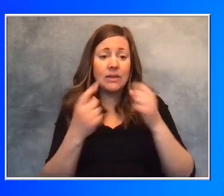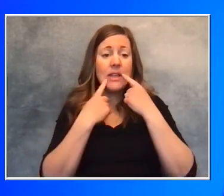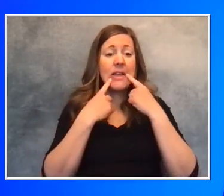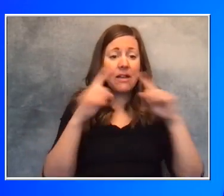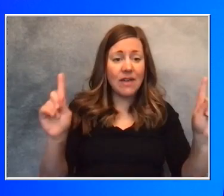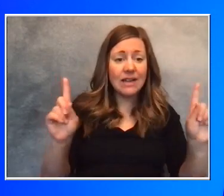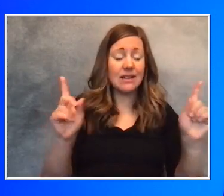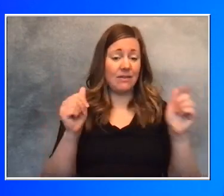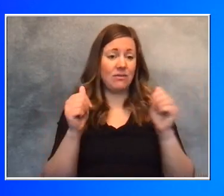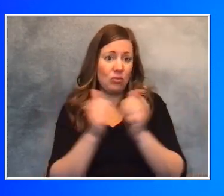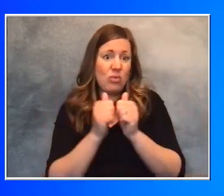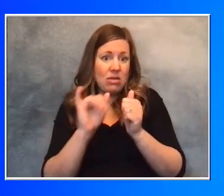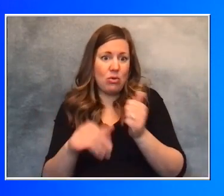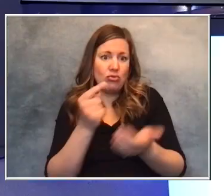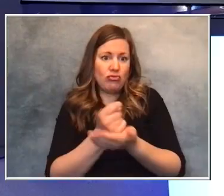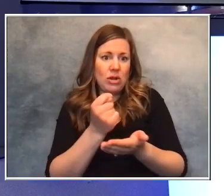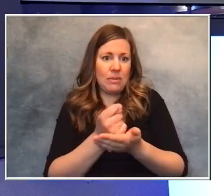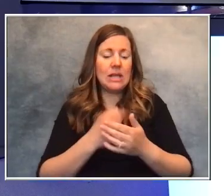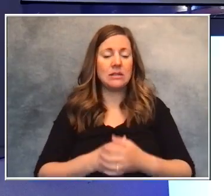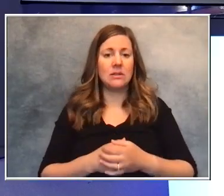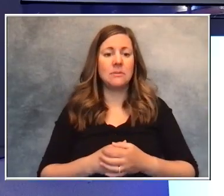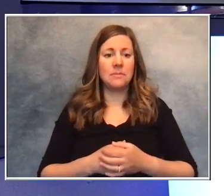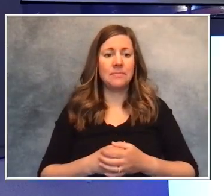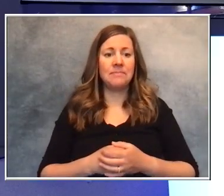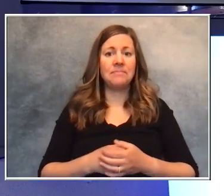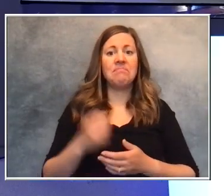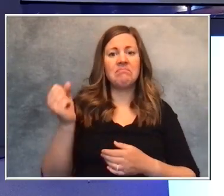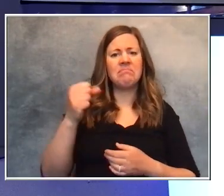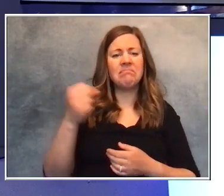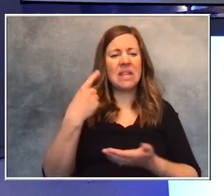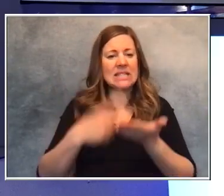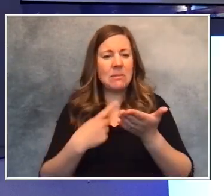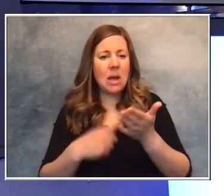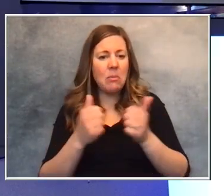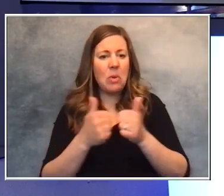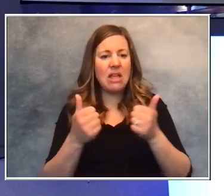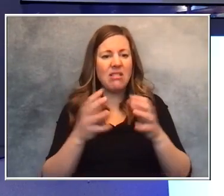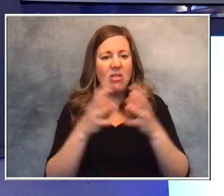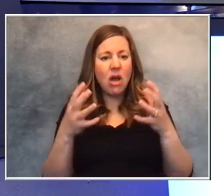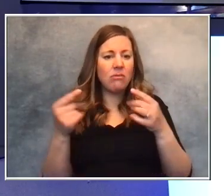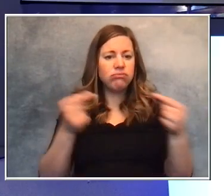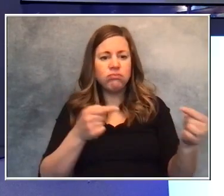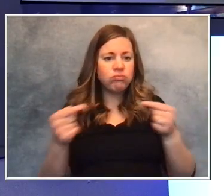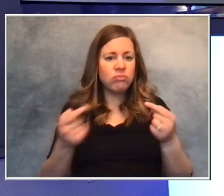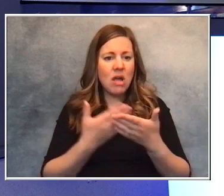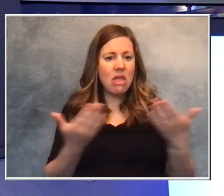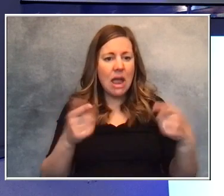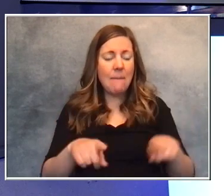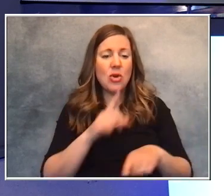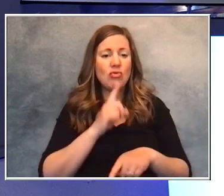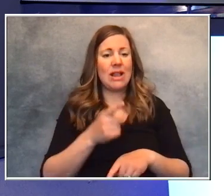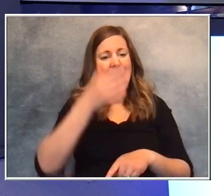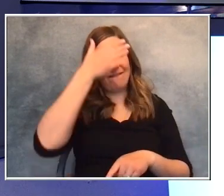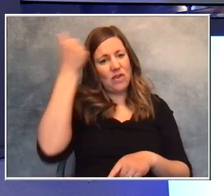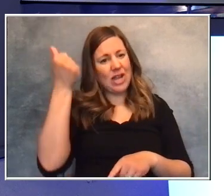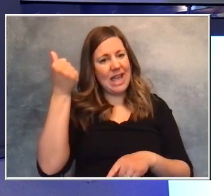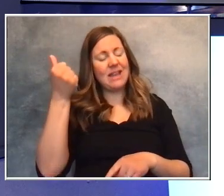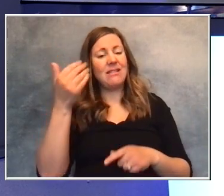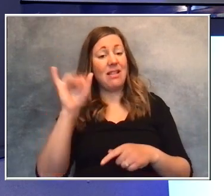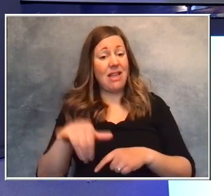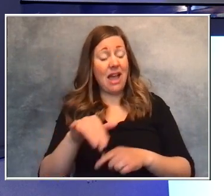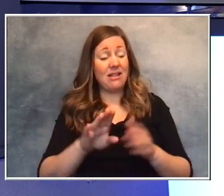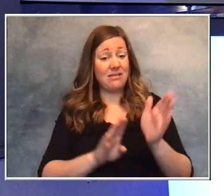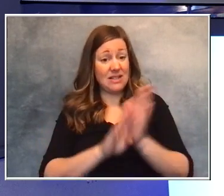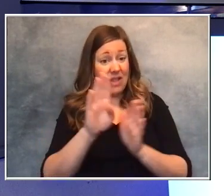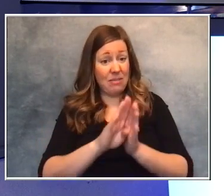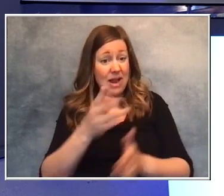Yeah, I think sometimes in all the political infighting that occurs, we forget that the rapidity of the development of the vaccine is